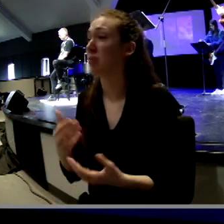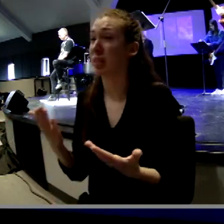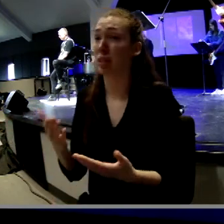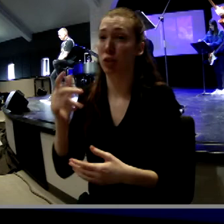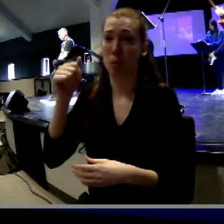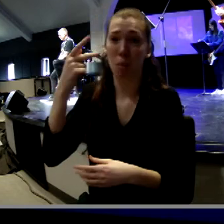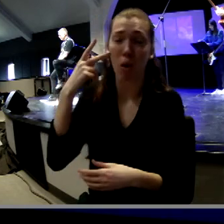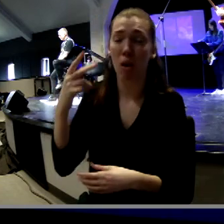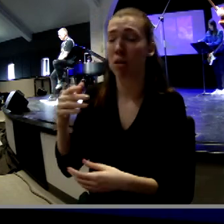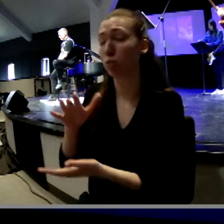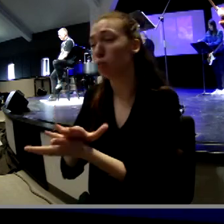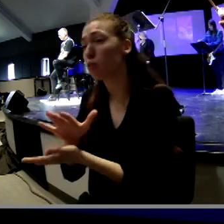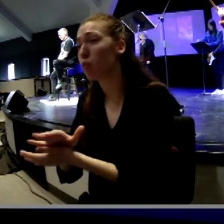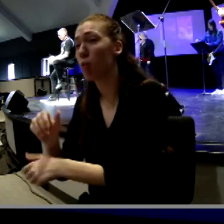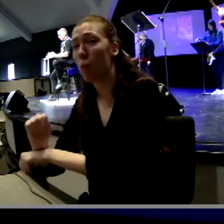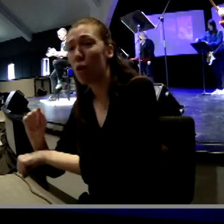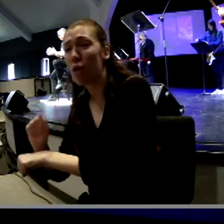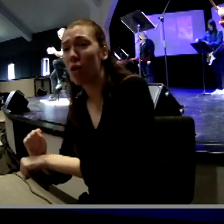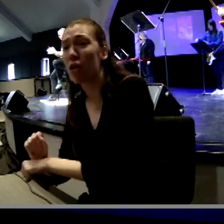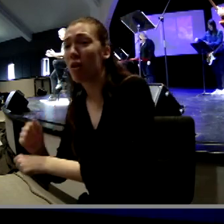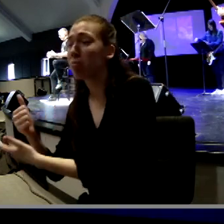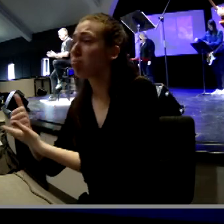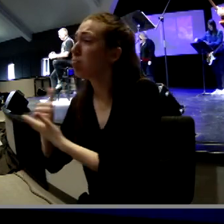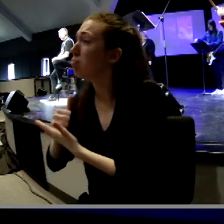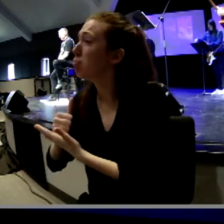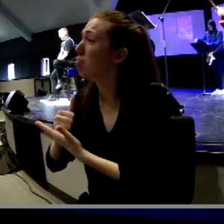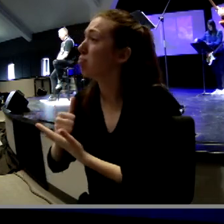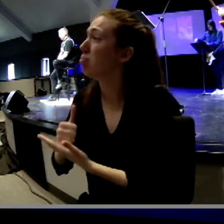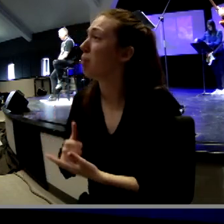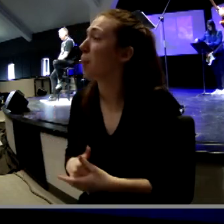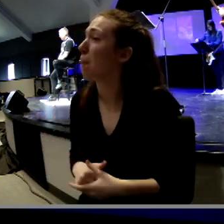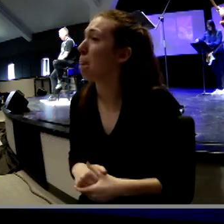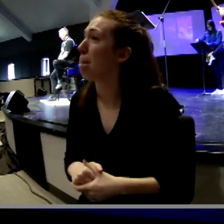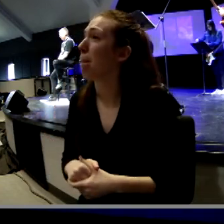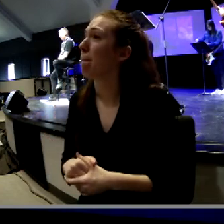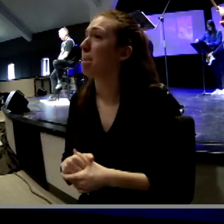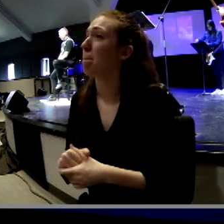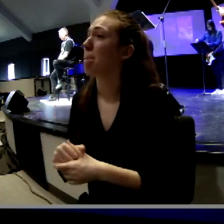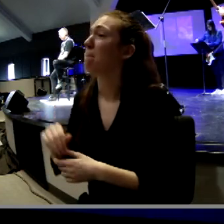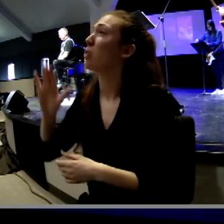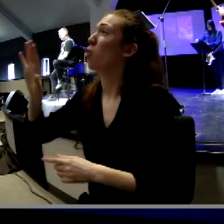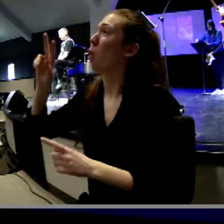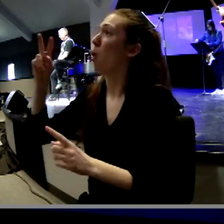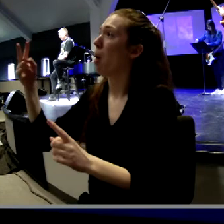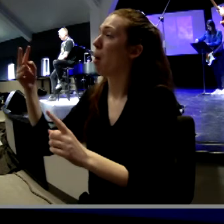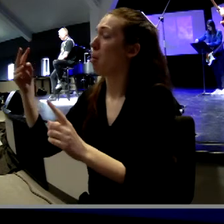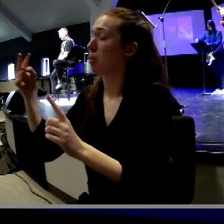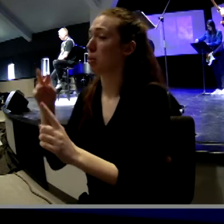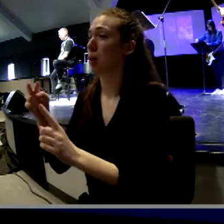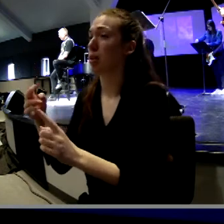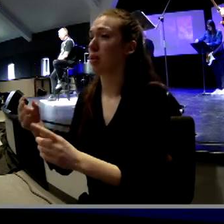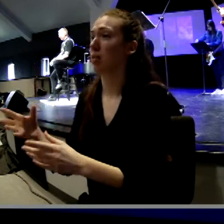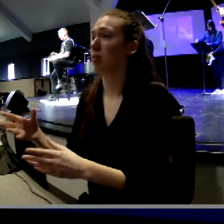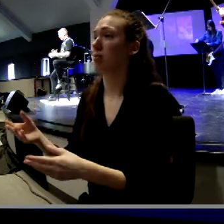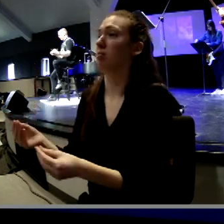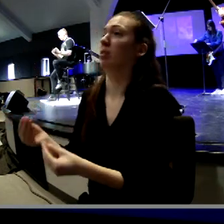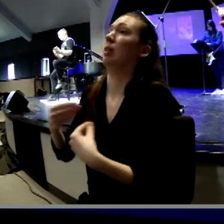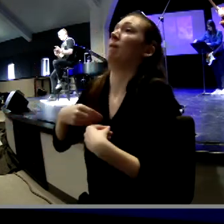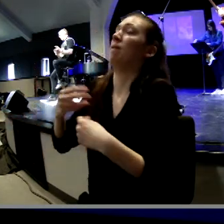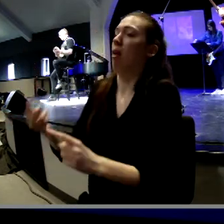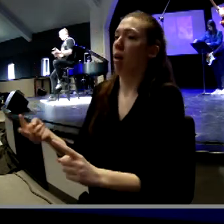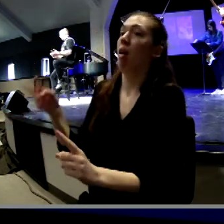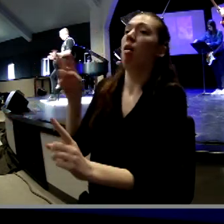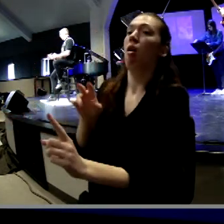schools. God, help us to see people as you see them, and give us the tools to garden